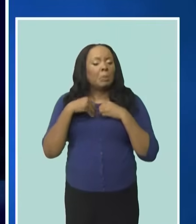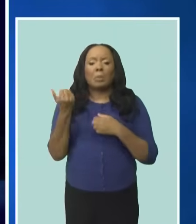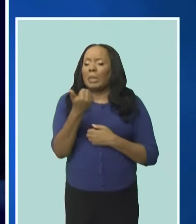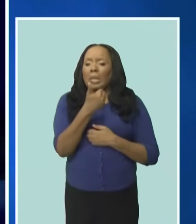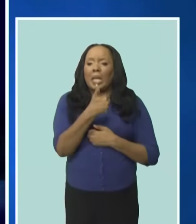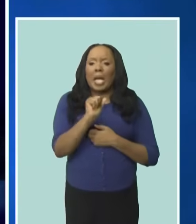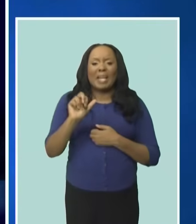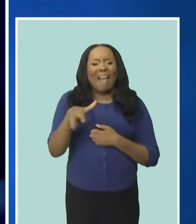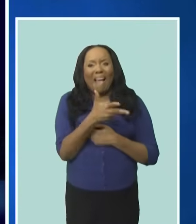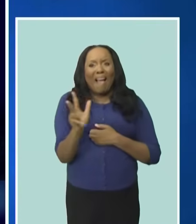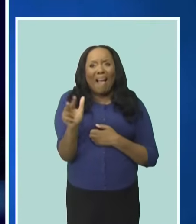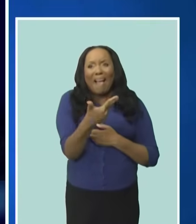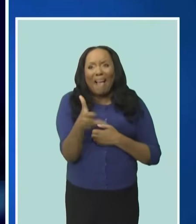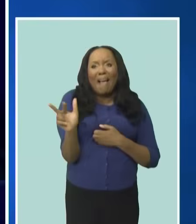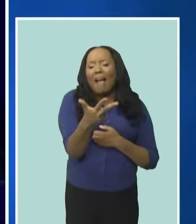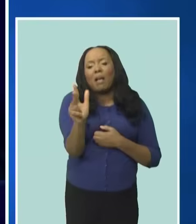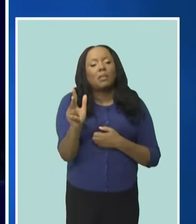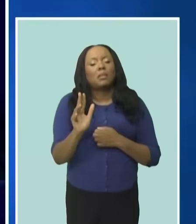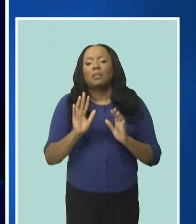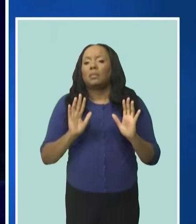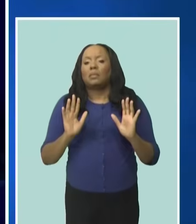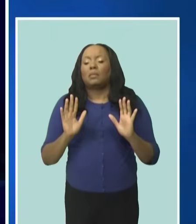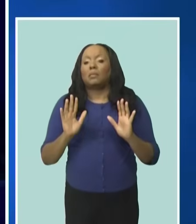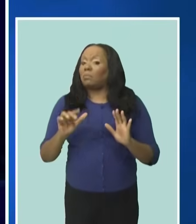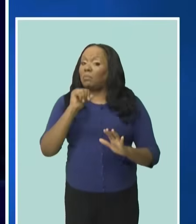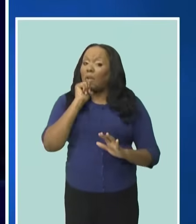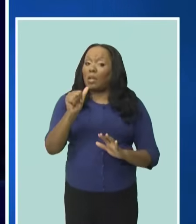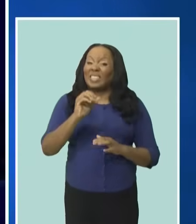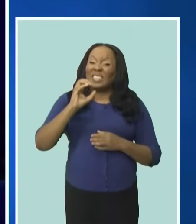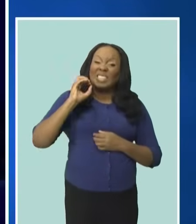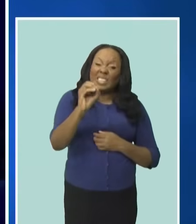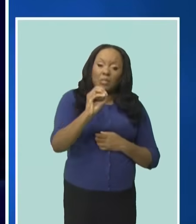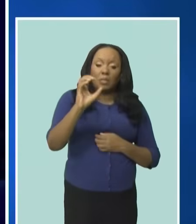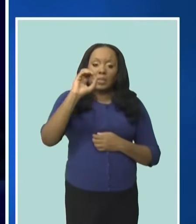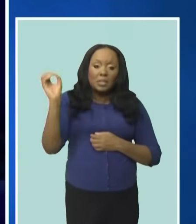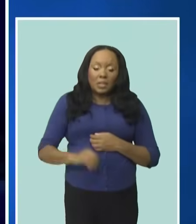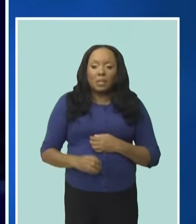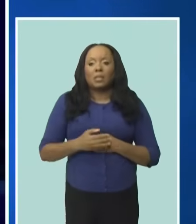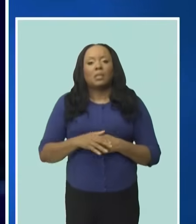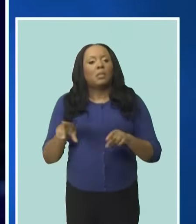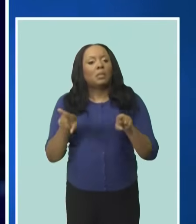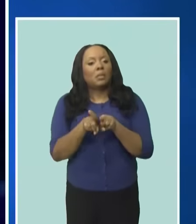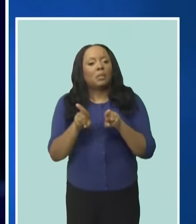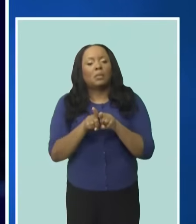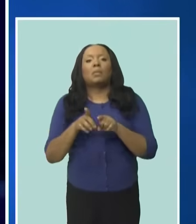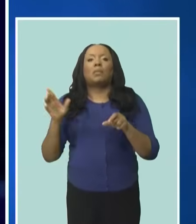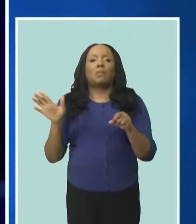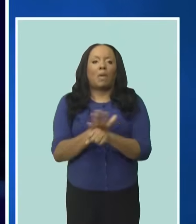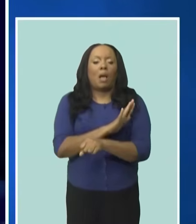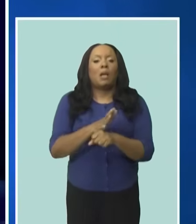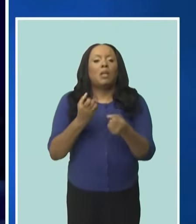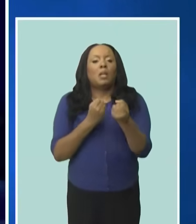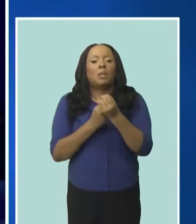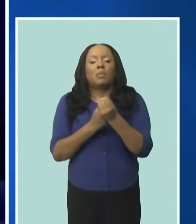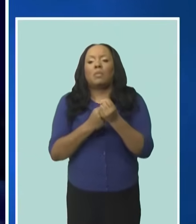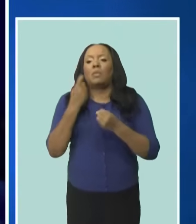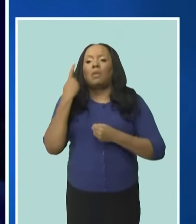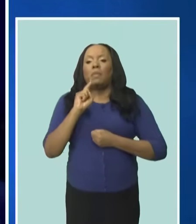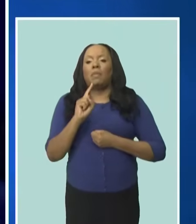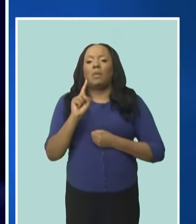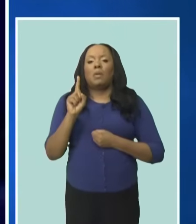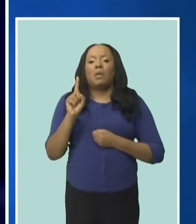operators. There was also full support for the dedicated school bus service.